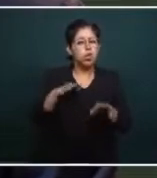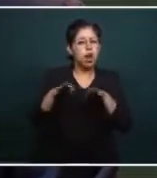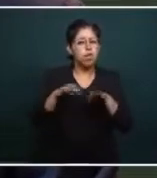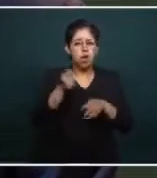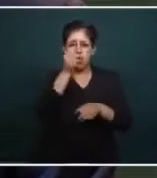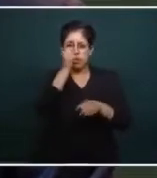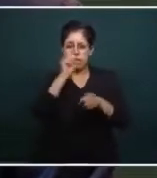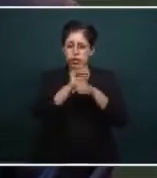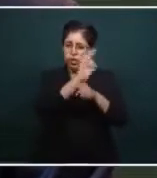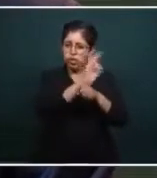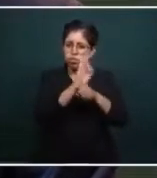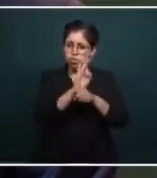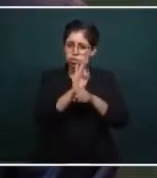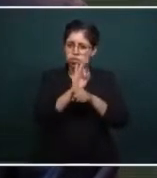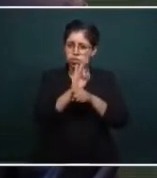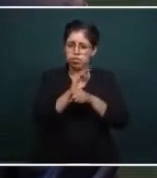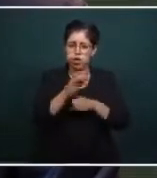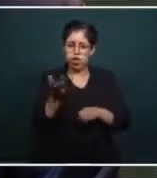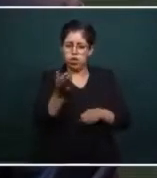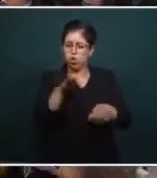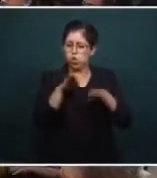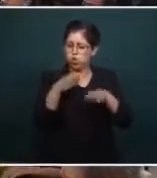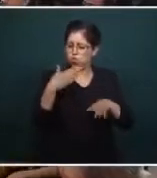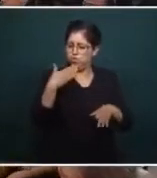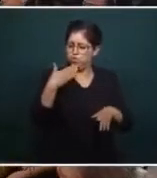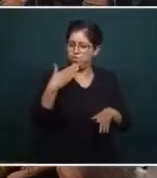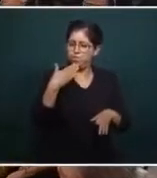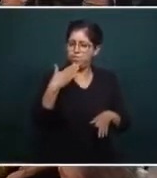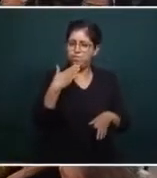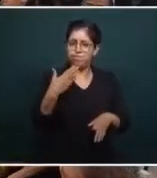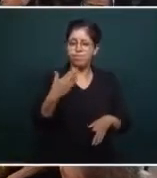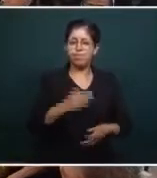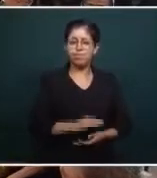function, and they do a very good job.